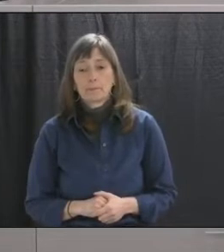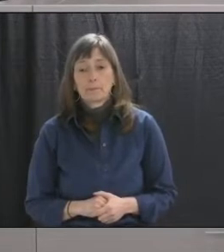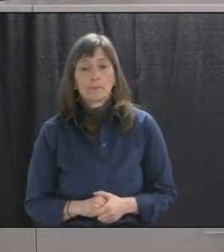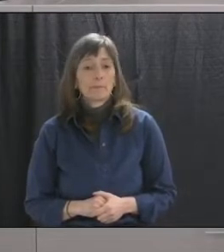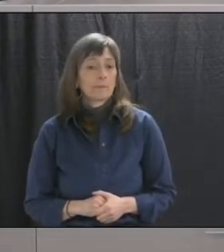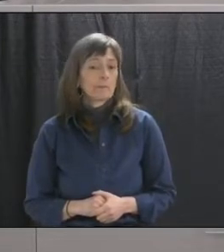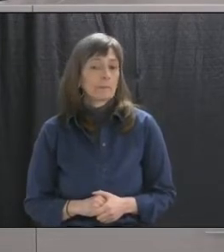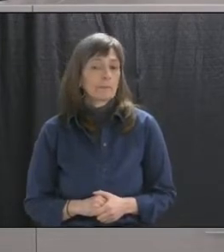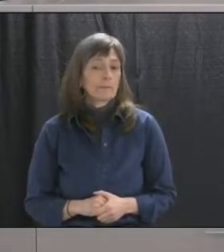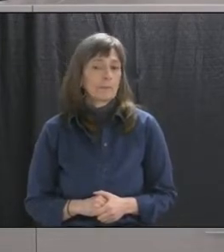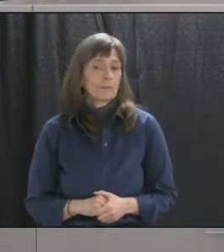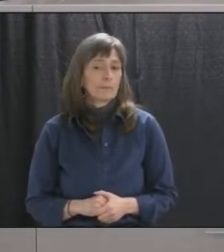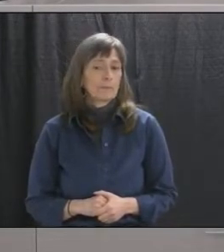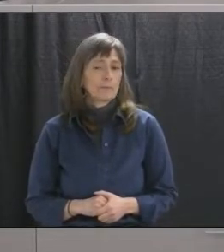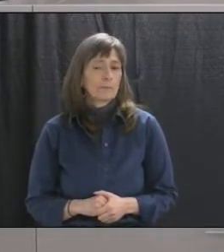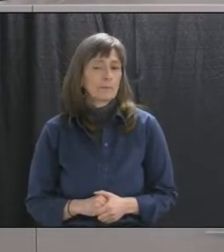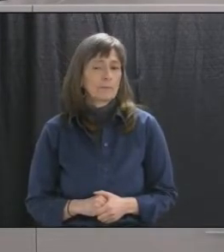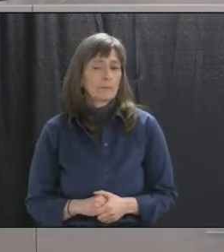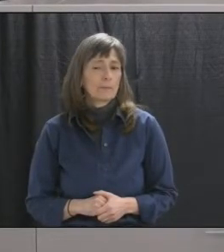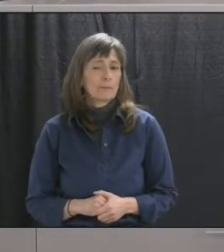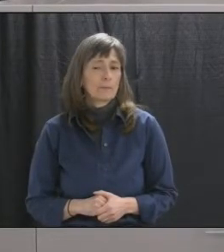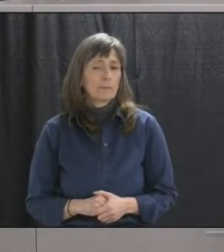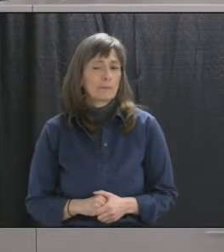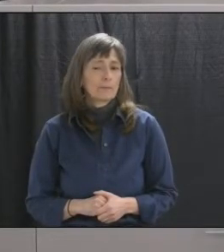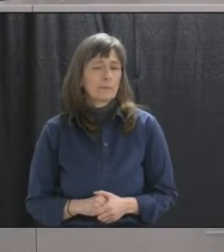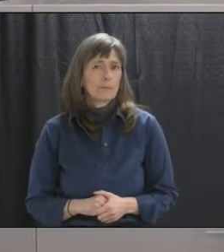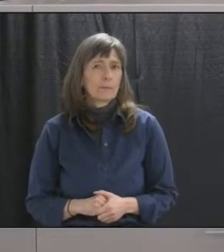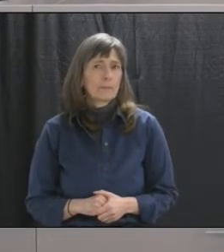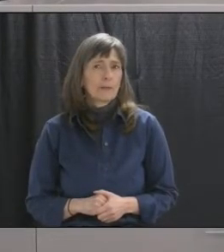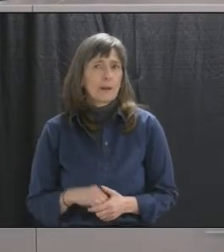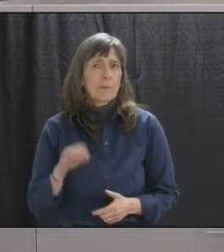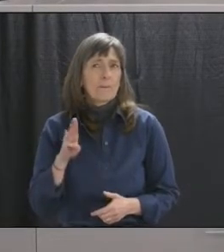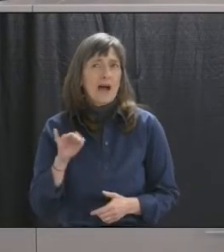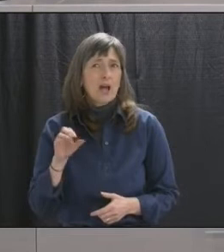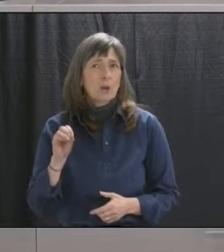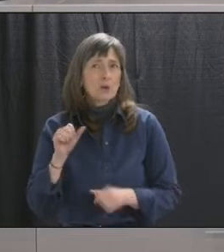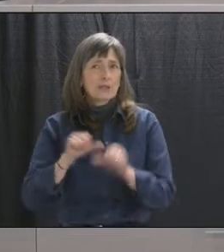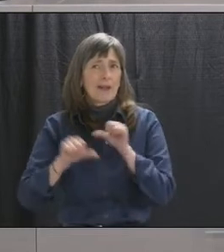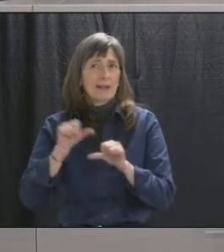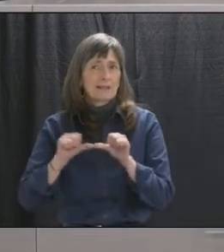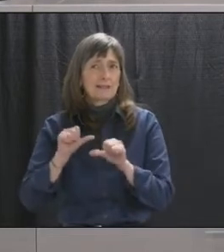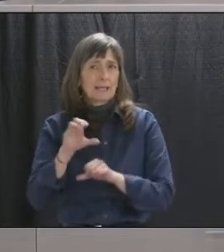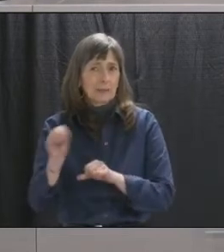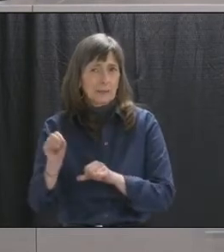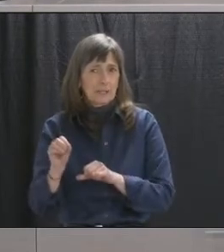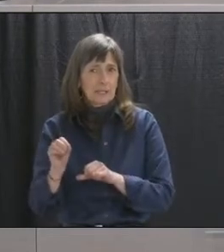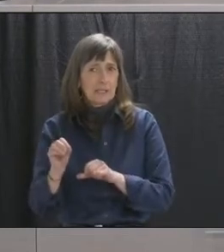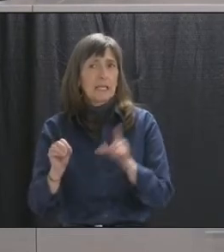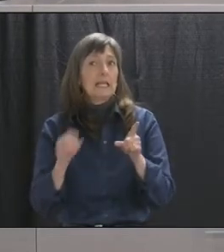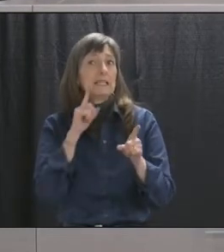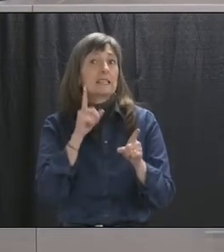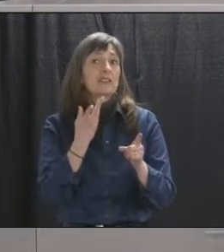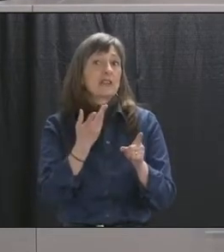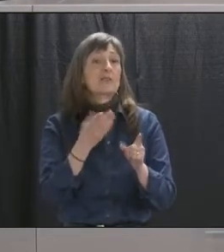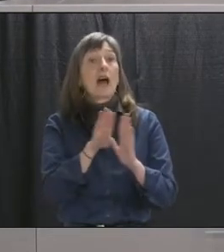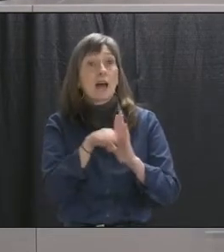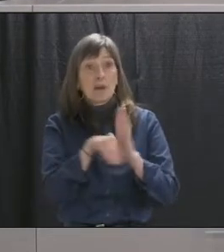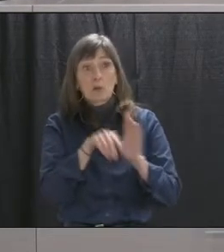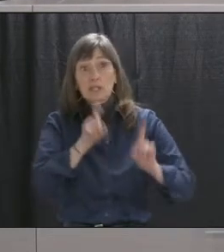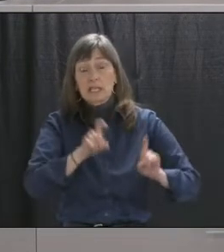Spartan Bioscience, an Ottawa company, has been given Health Canada approval for a new half-hour test kit to be